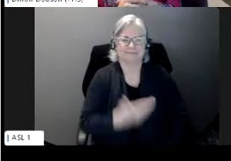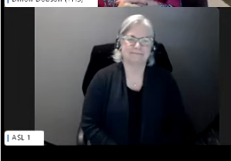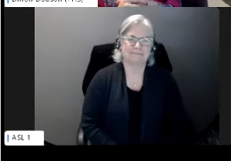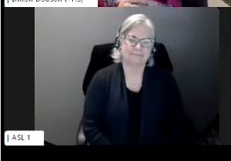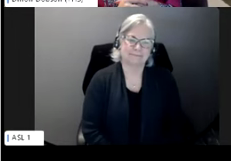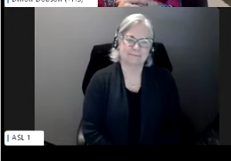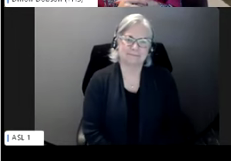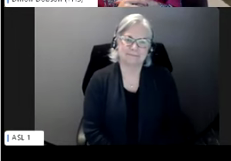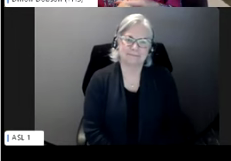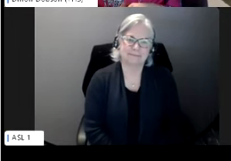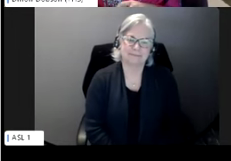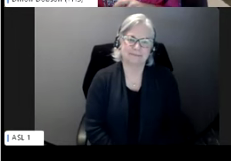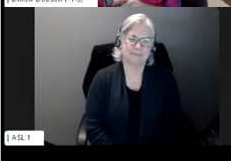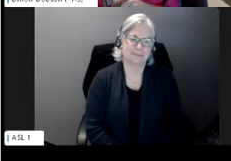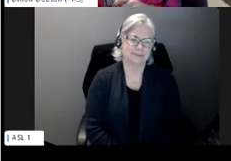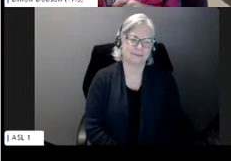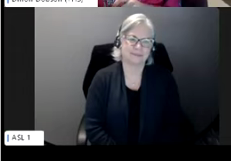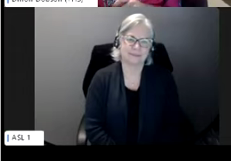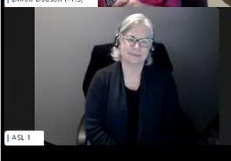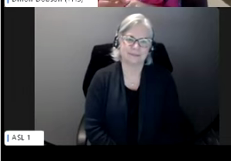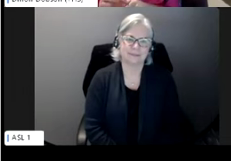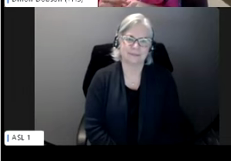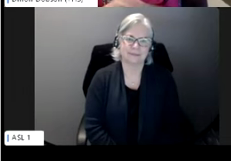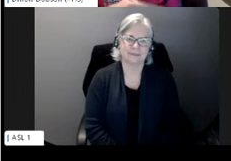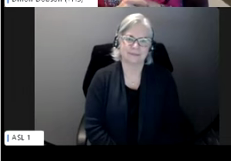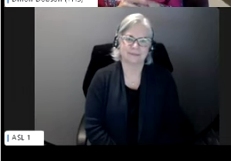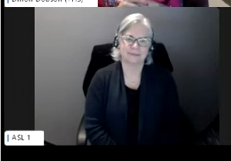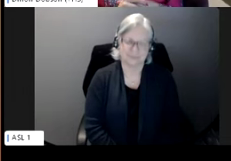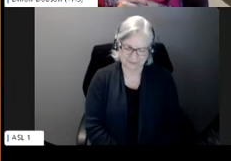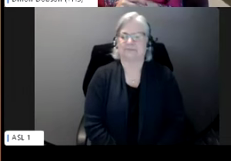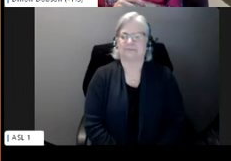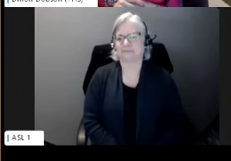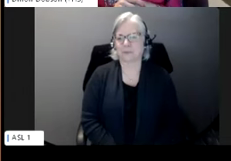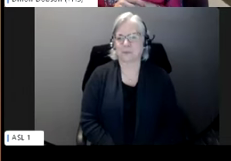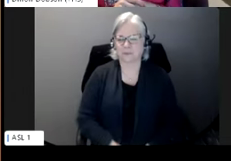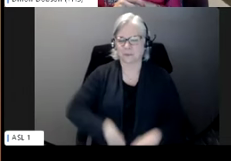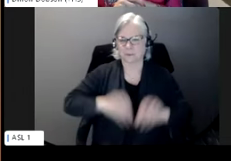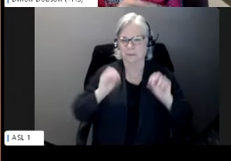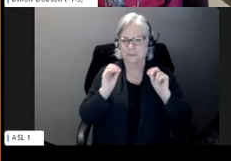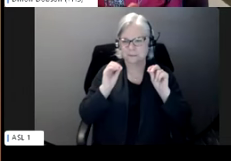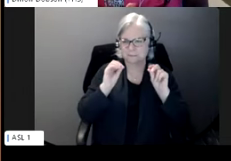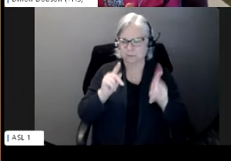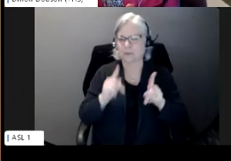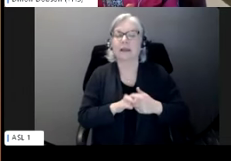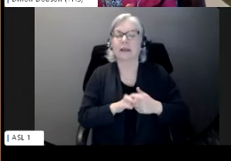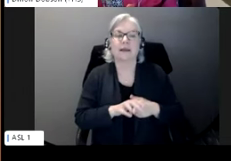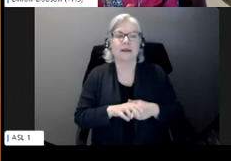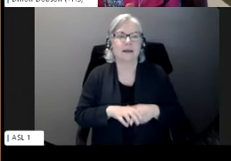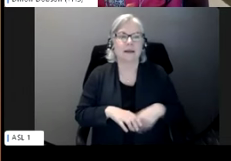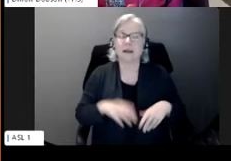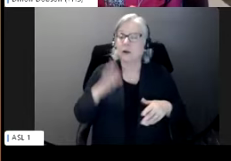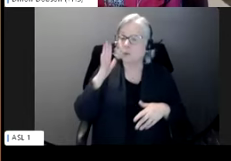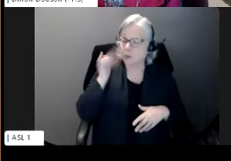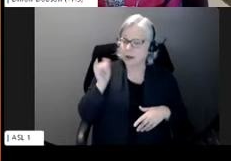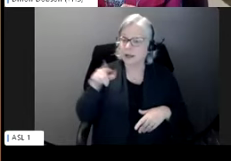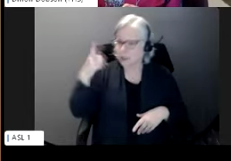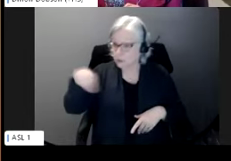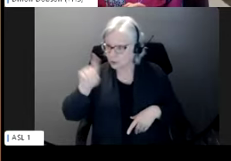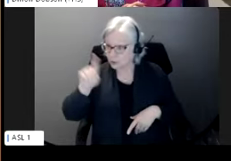Okay. All right. So the reason that I encourage you to care about animals